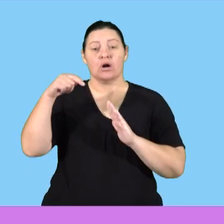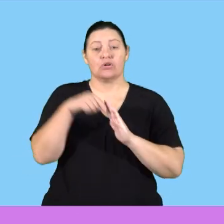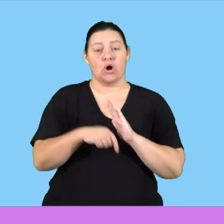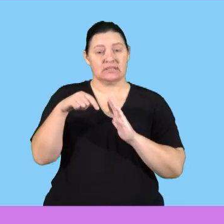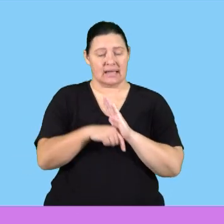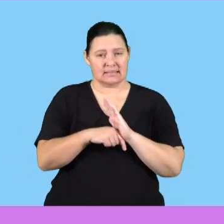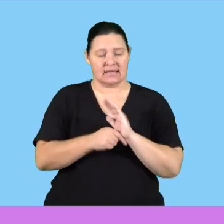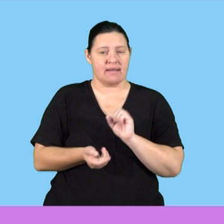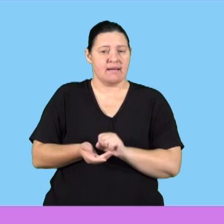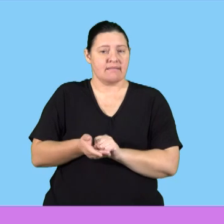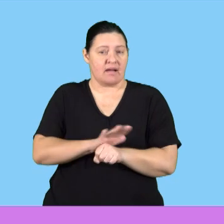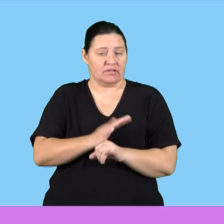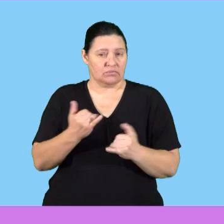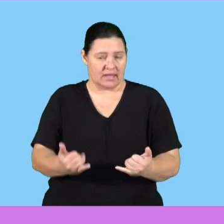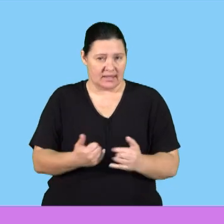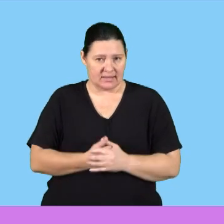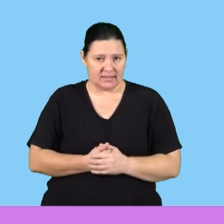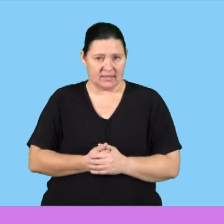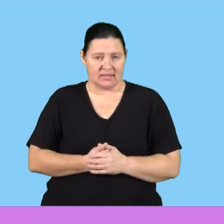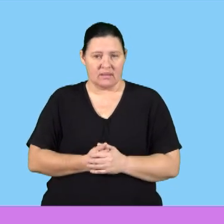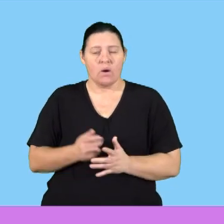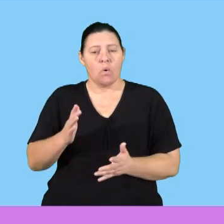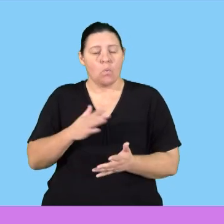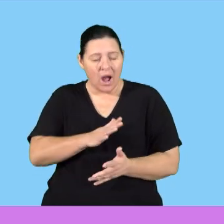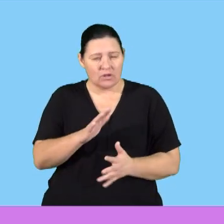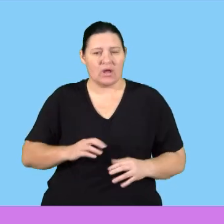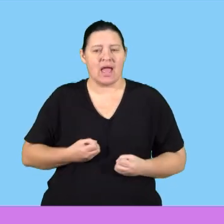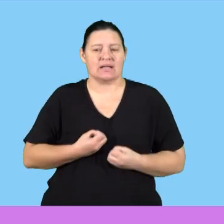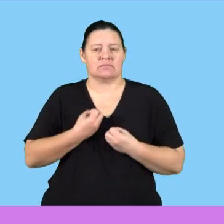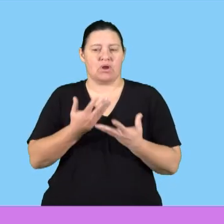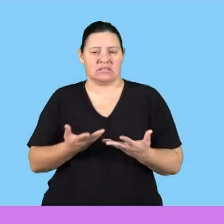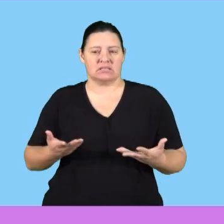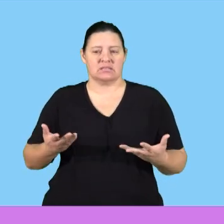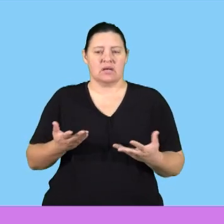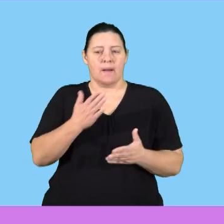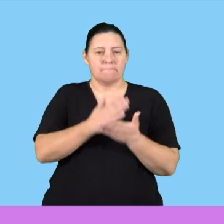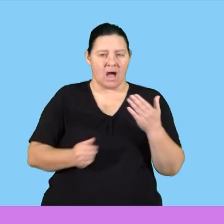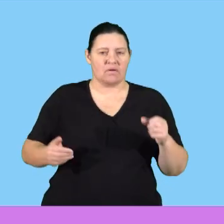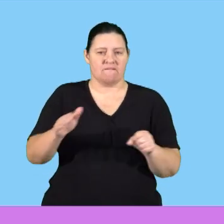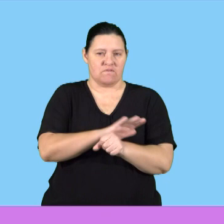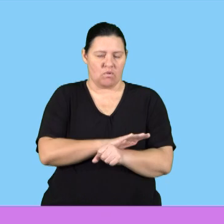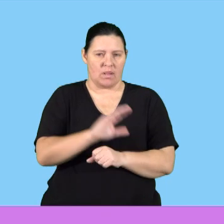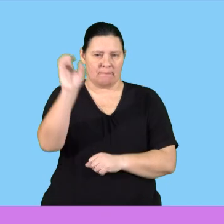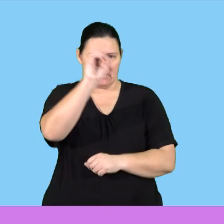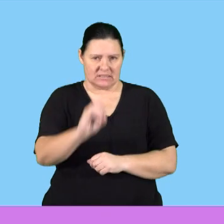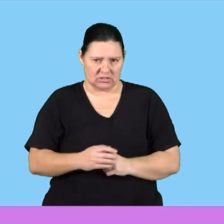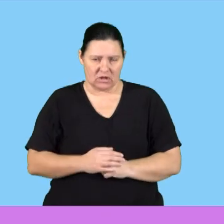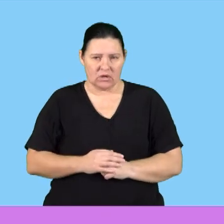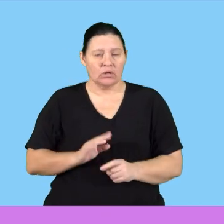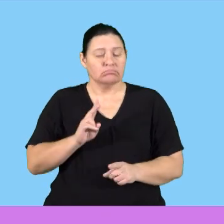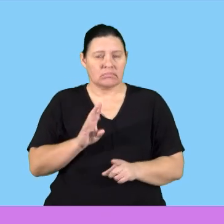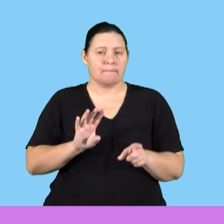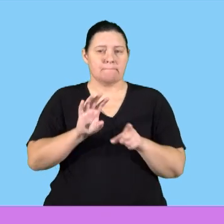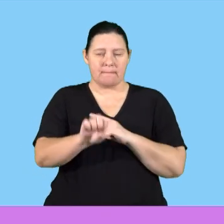The content that we are going to cover today is to express part of a whole as a percentage,